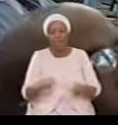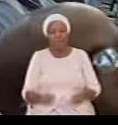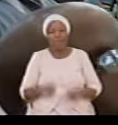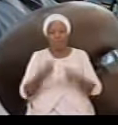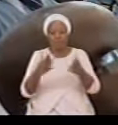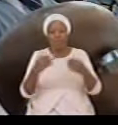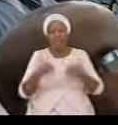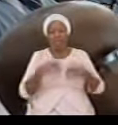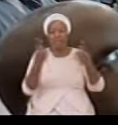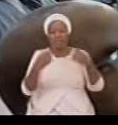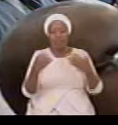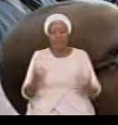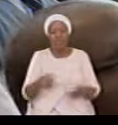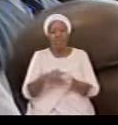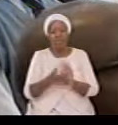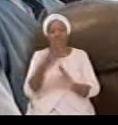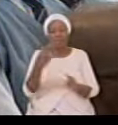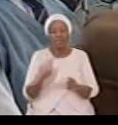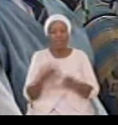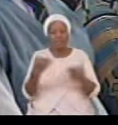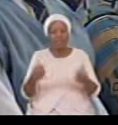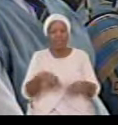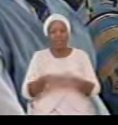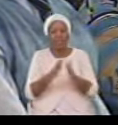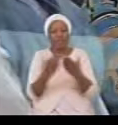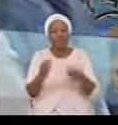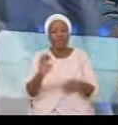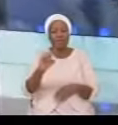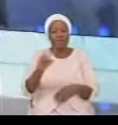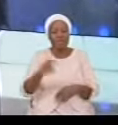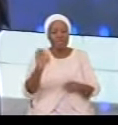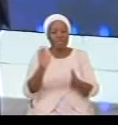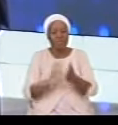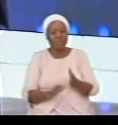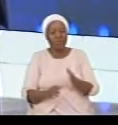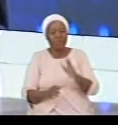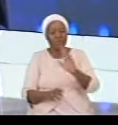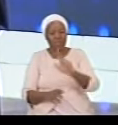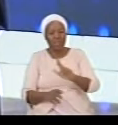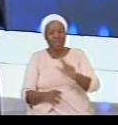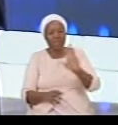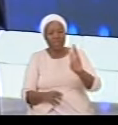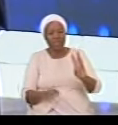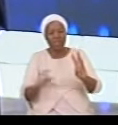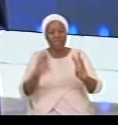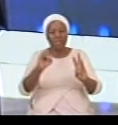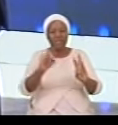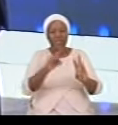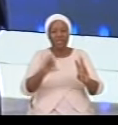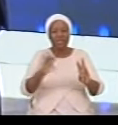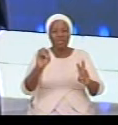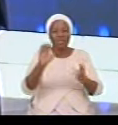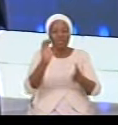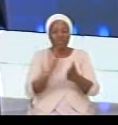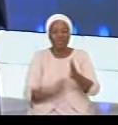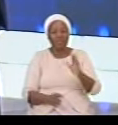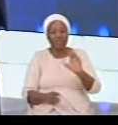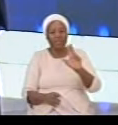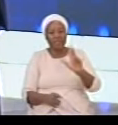has come now. We're looking at Ezekiel chapter 36, Ezekiel